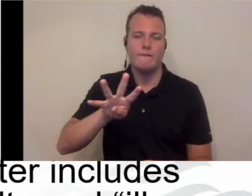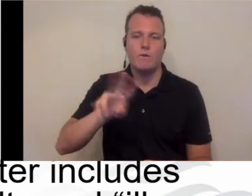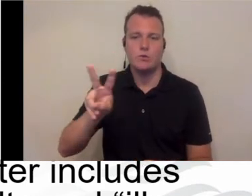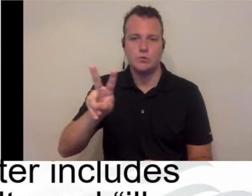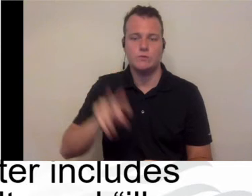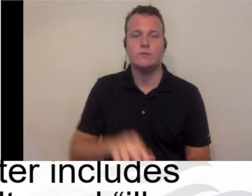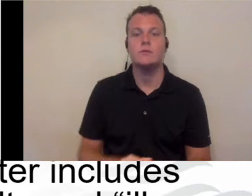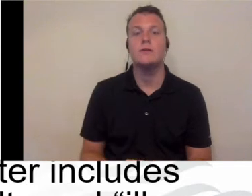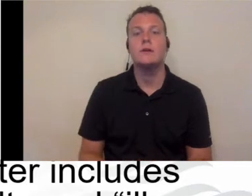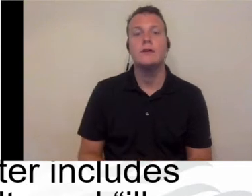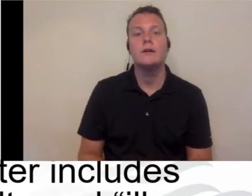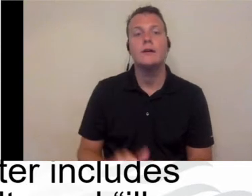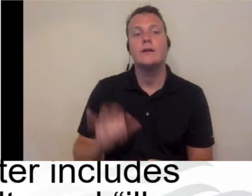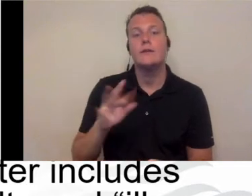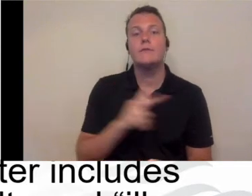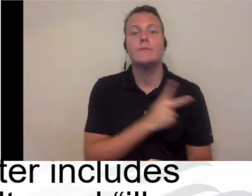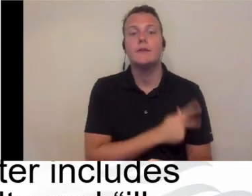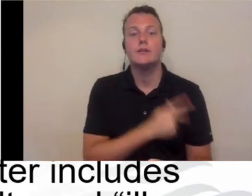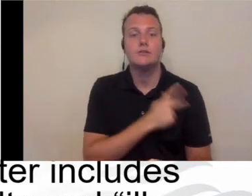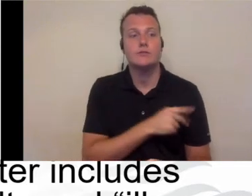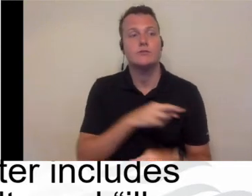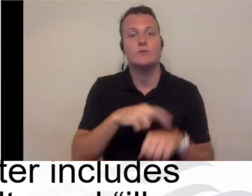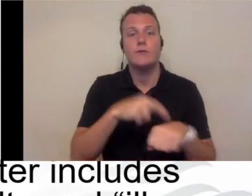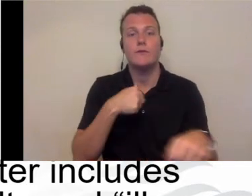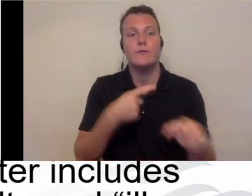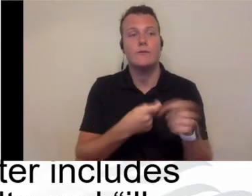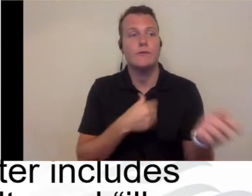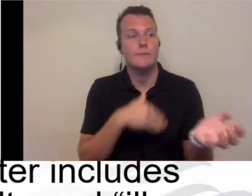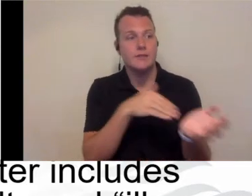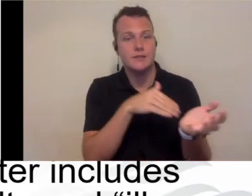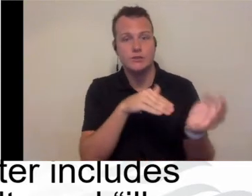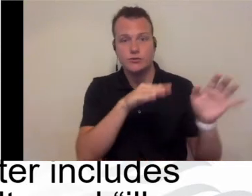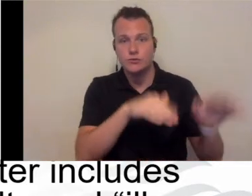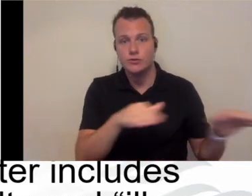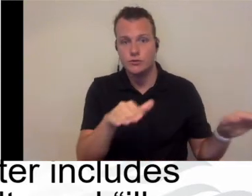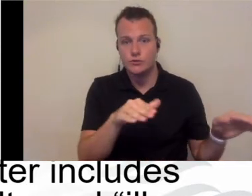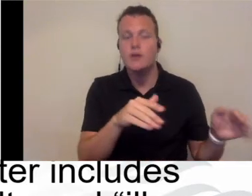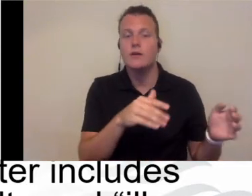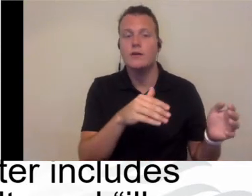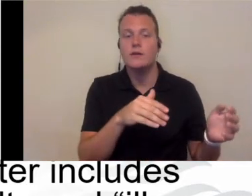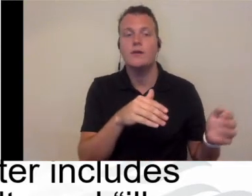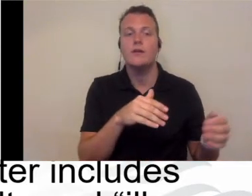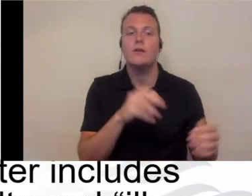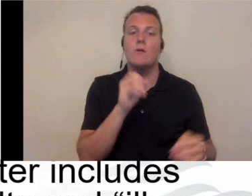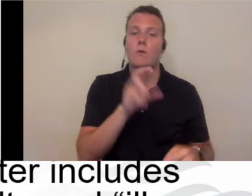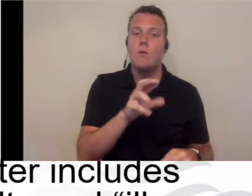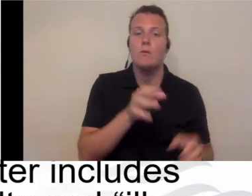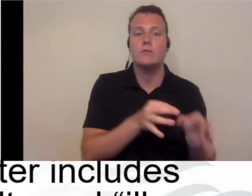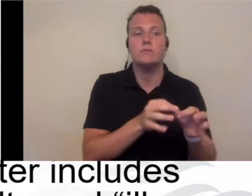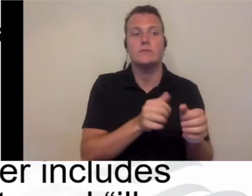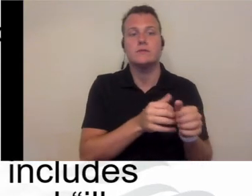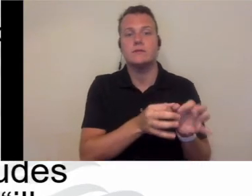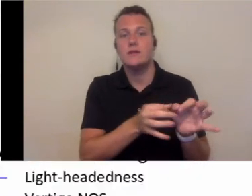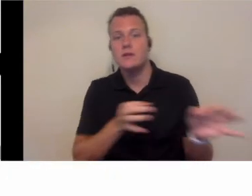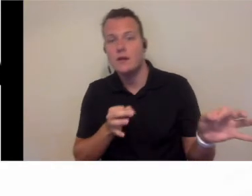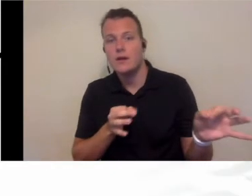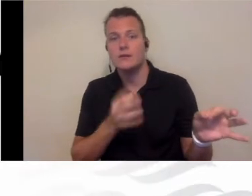If a patient's referred by a pediatrician, for example, for delayed speech and language, you'll probably